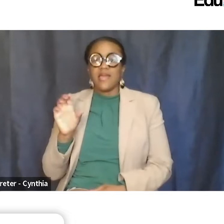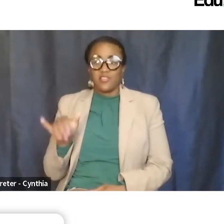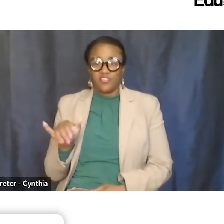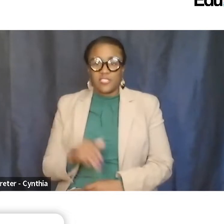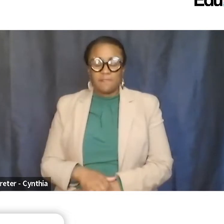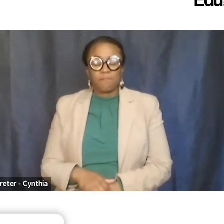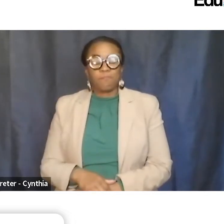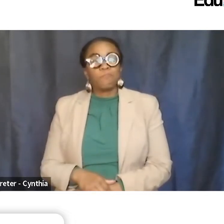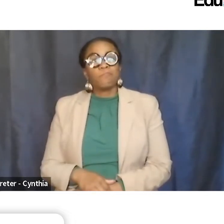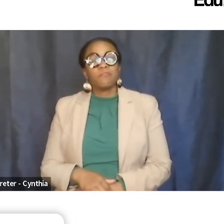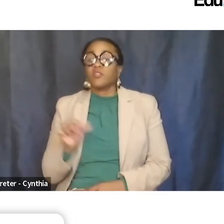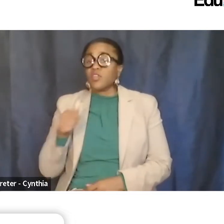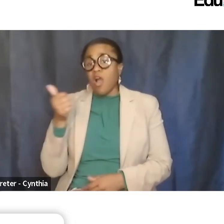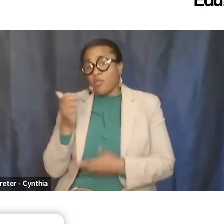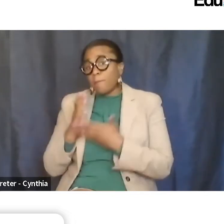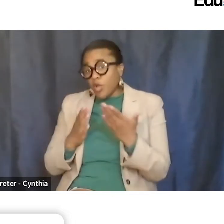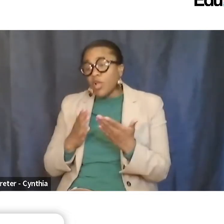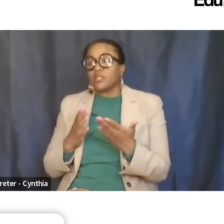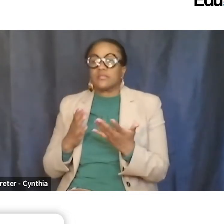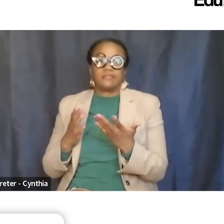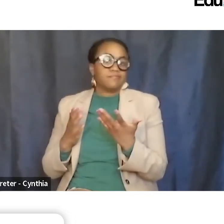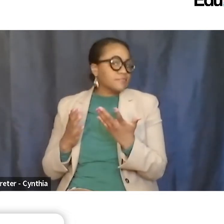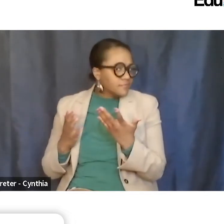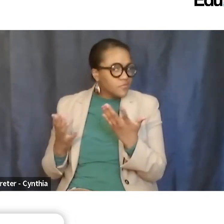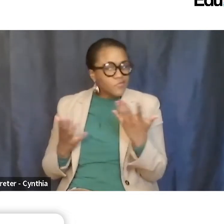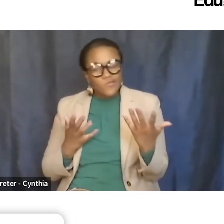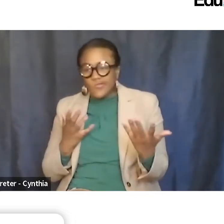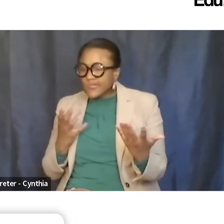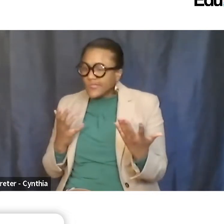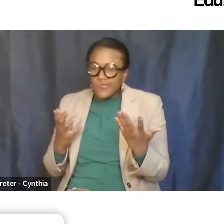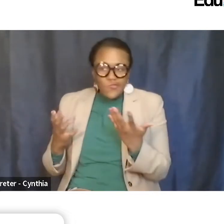the other piece of it where